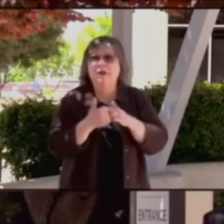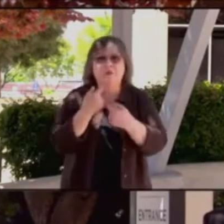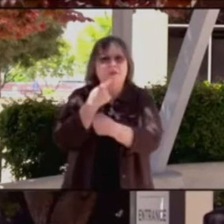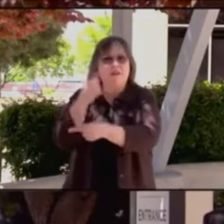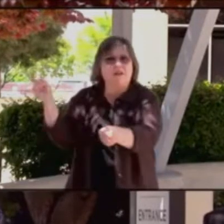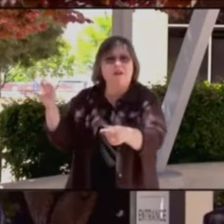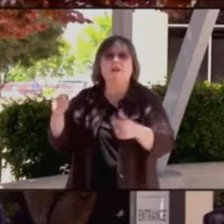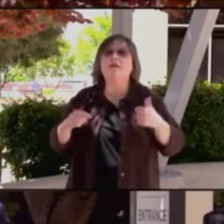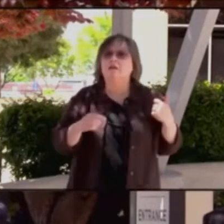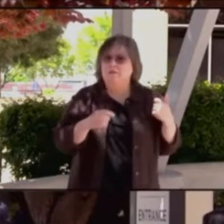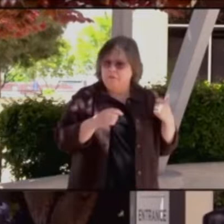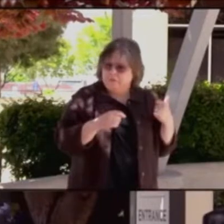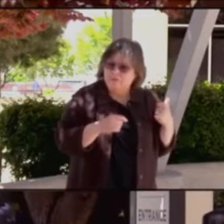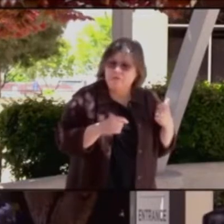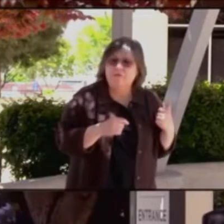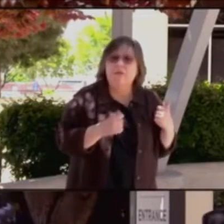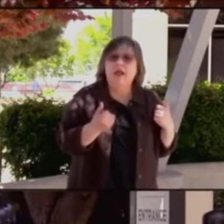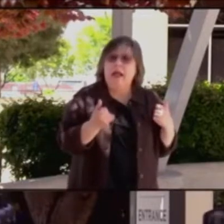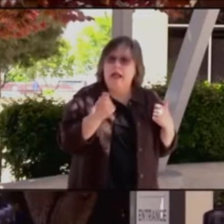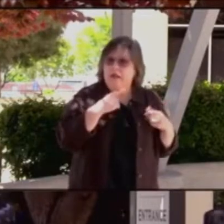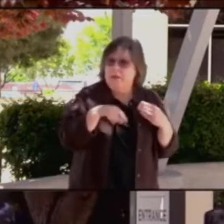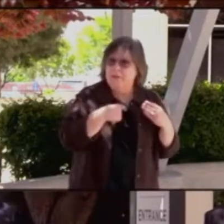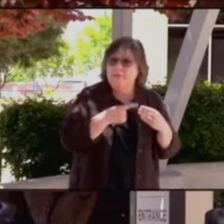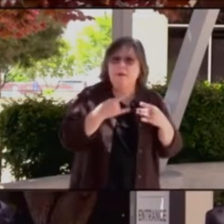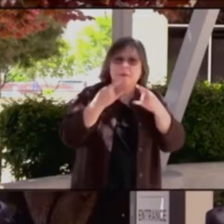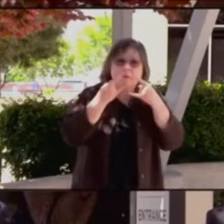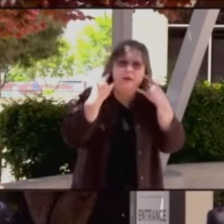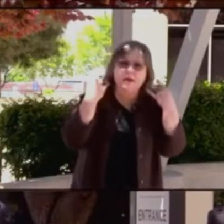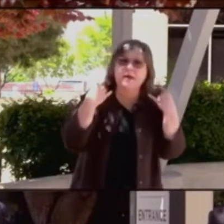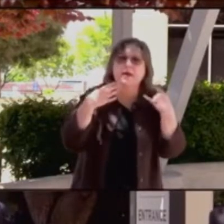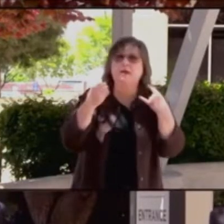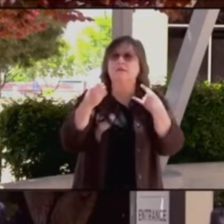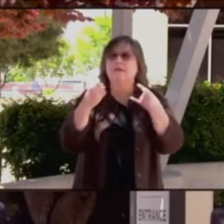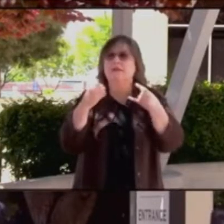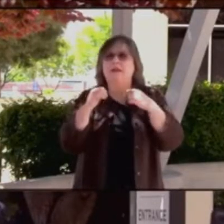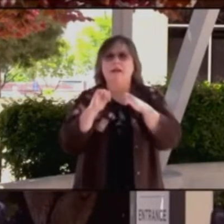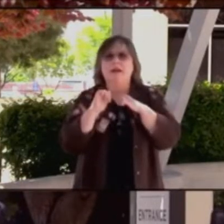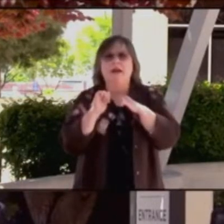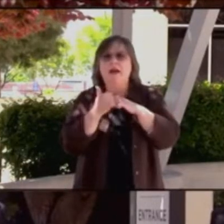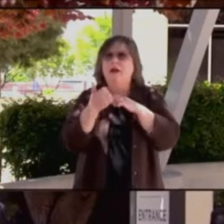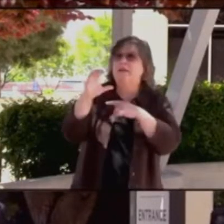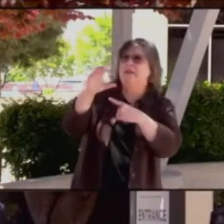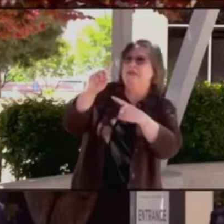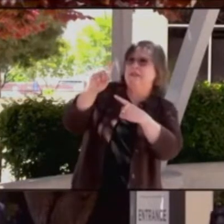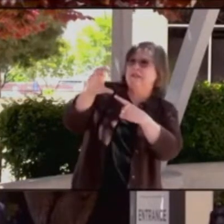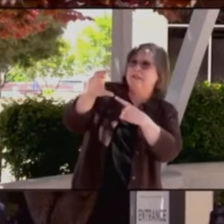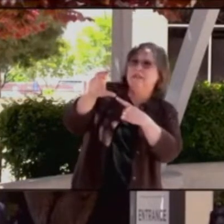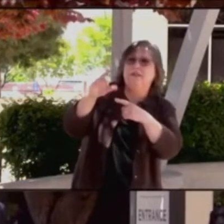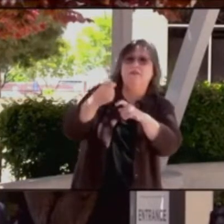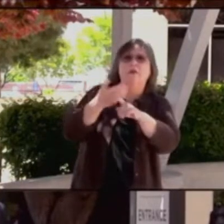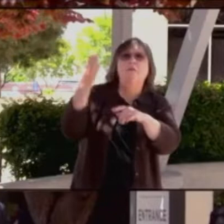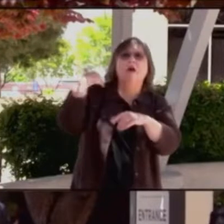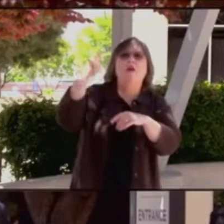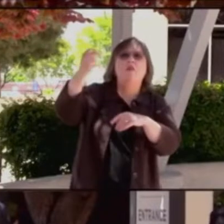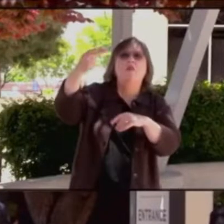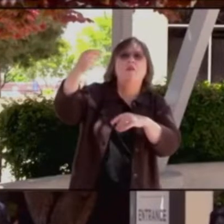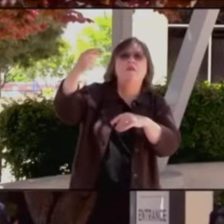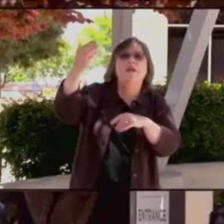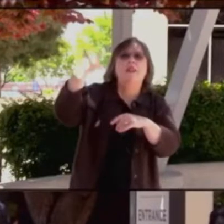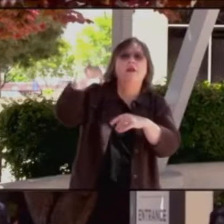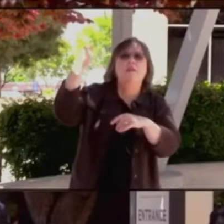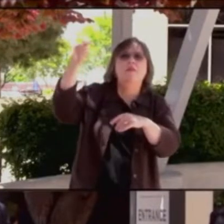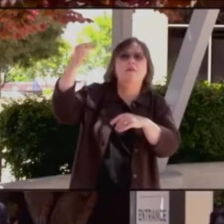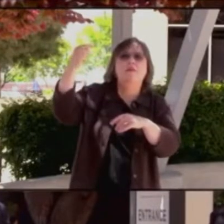with respect to masking or face covering requirements in light of the CDC's guidance from Thursday and the